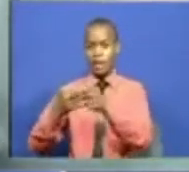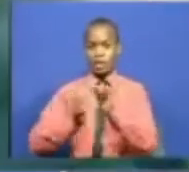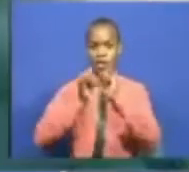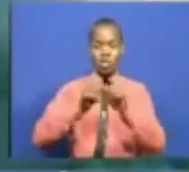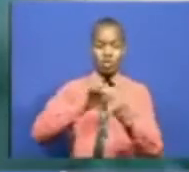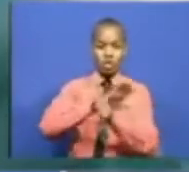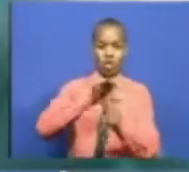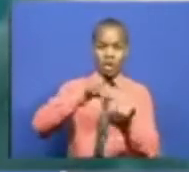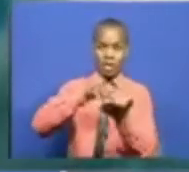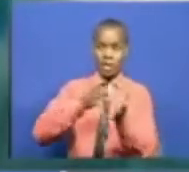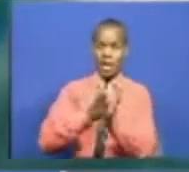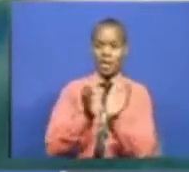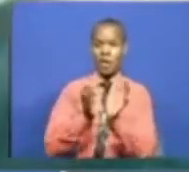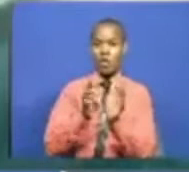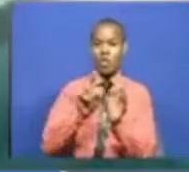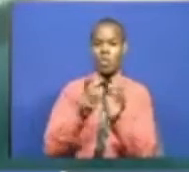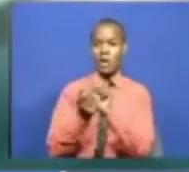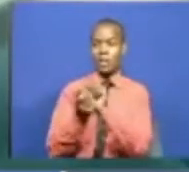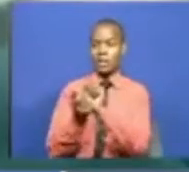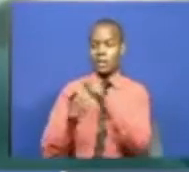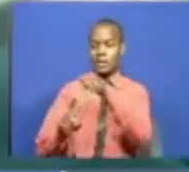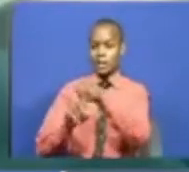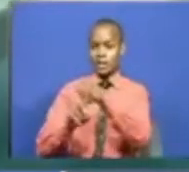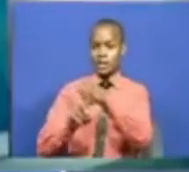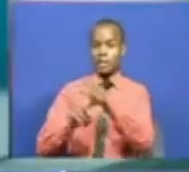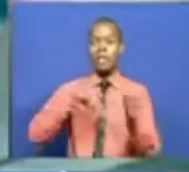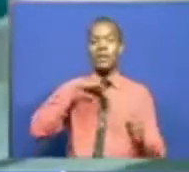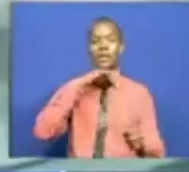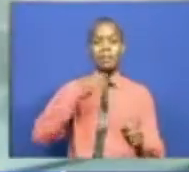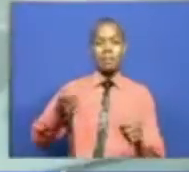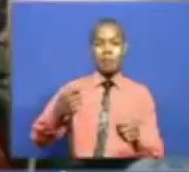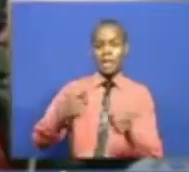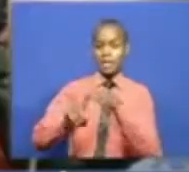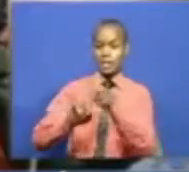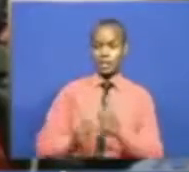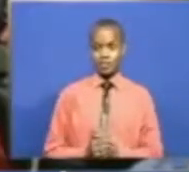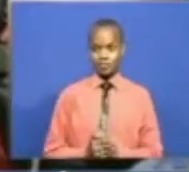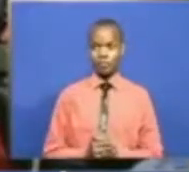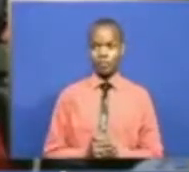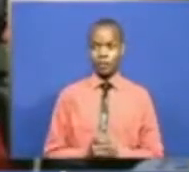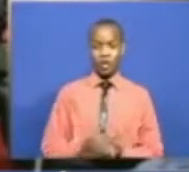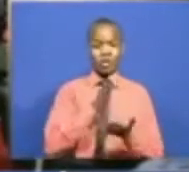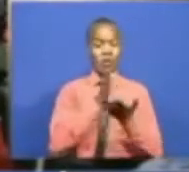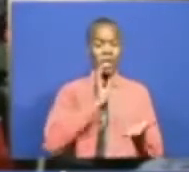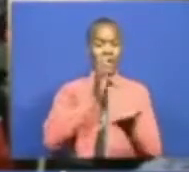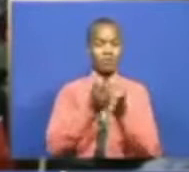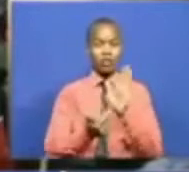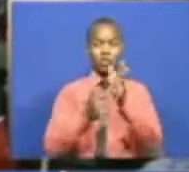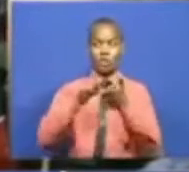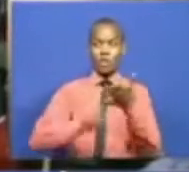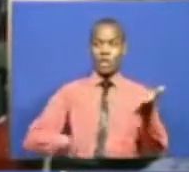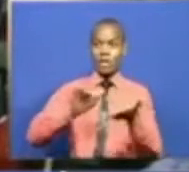and 116 more deaths by June 1st this year. Meanwhile, early evidence suggests the variant of coronavirus